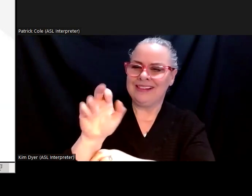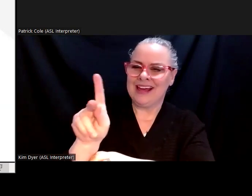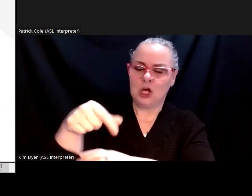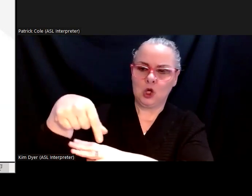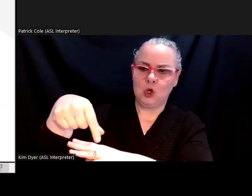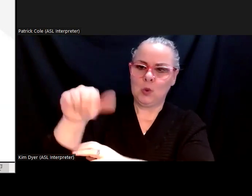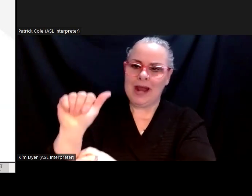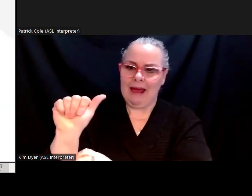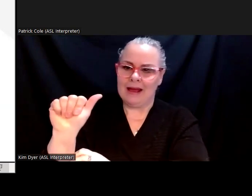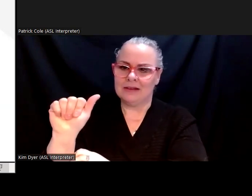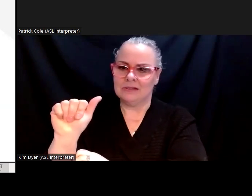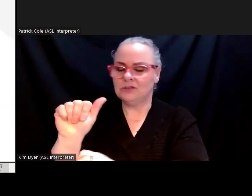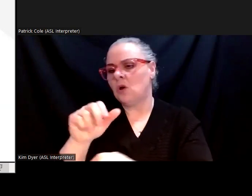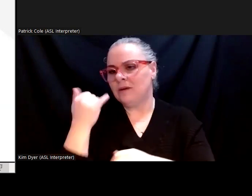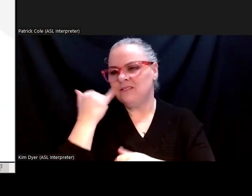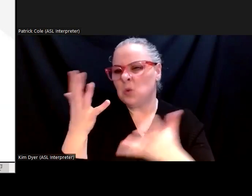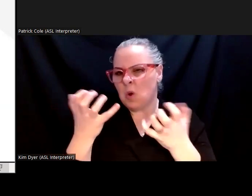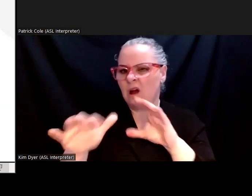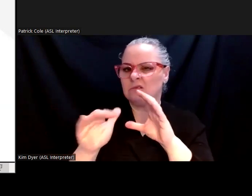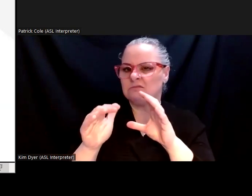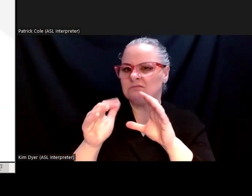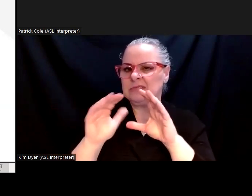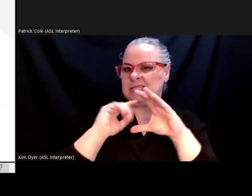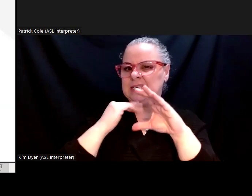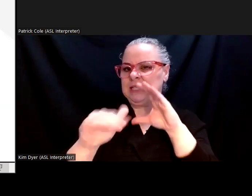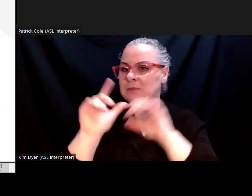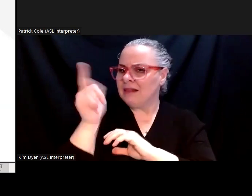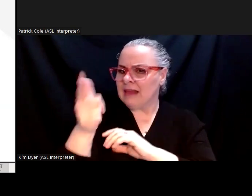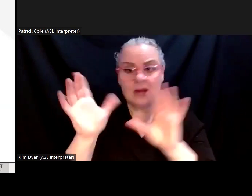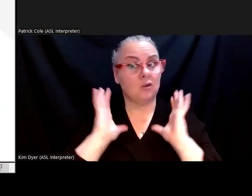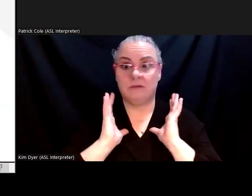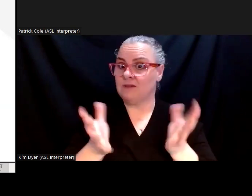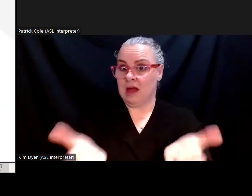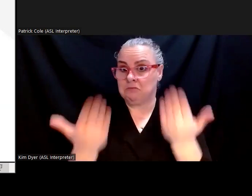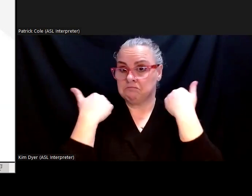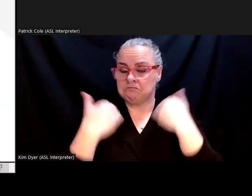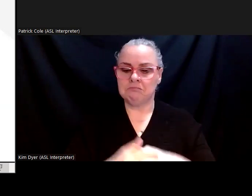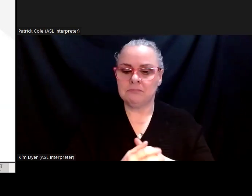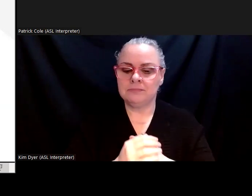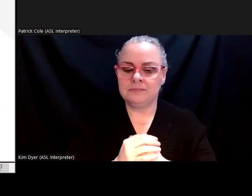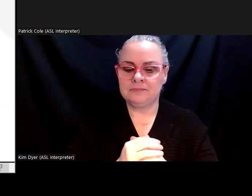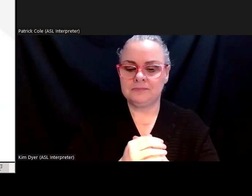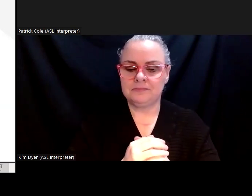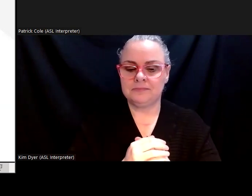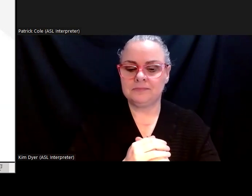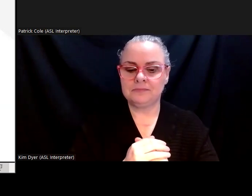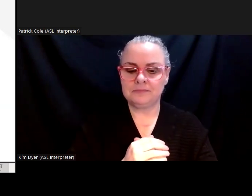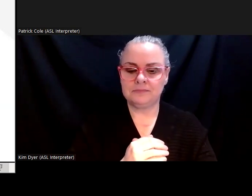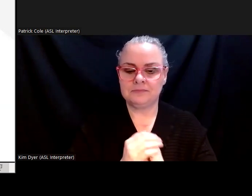chat for folks to submit questions if they have questions they want to put in writing. Mm-hmm. We can put that in the chat.